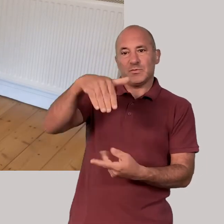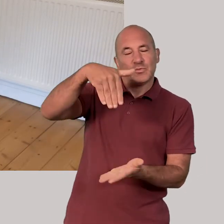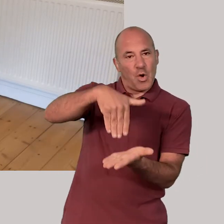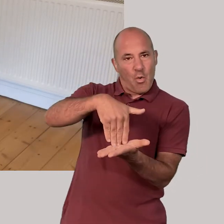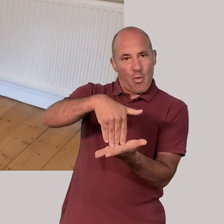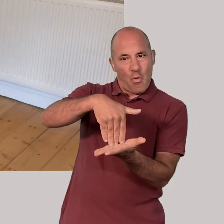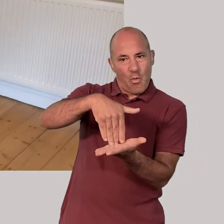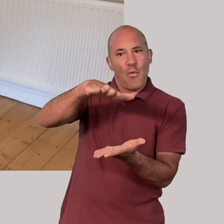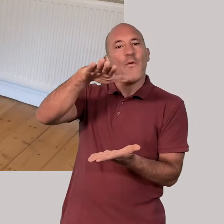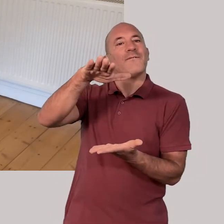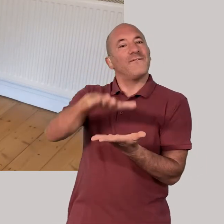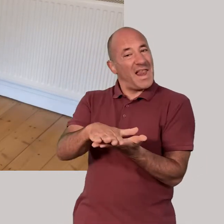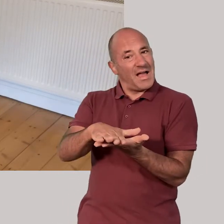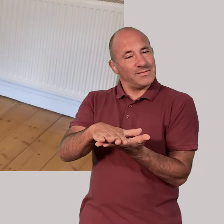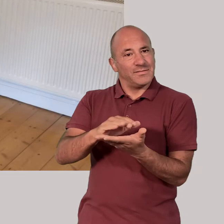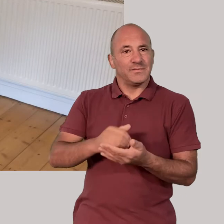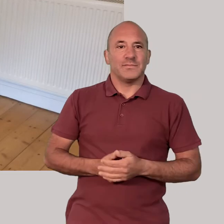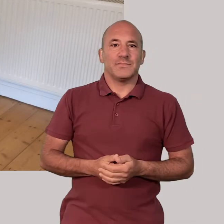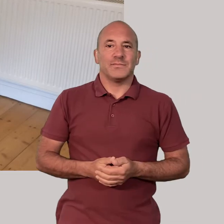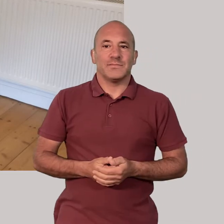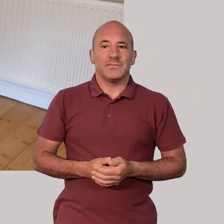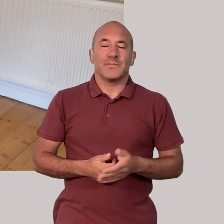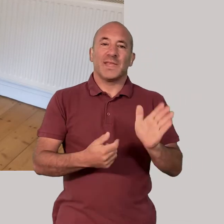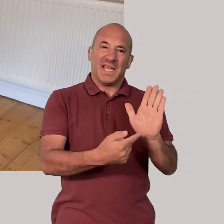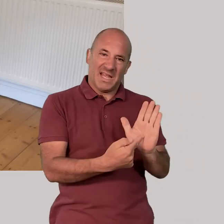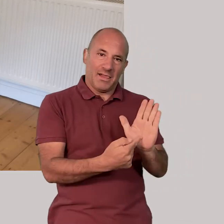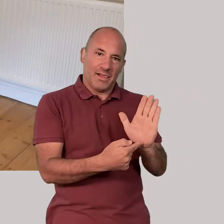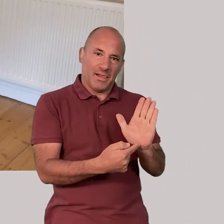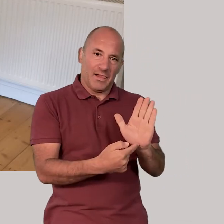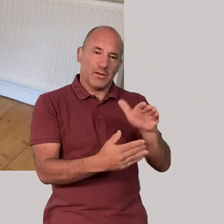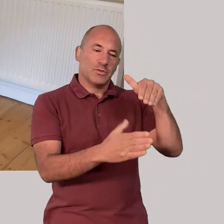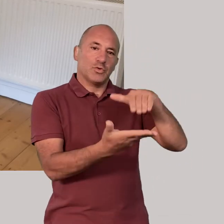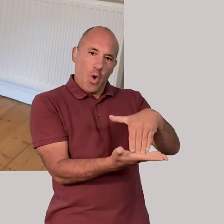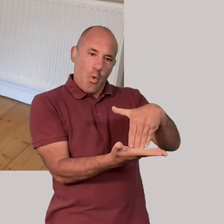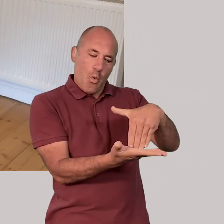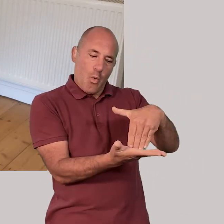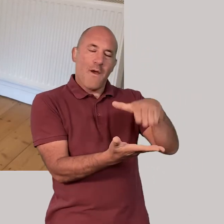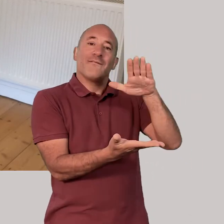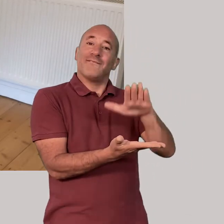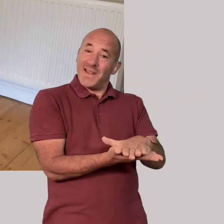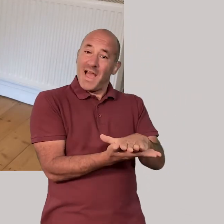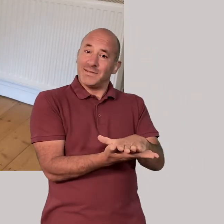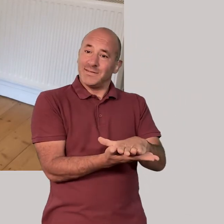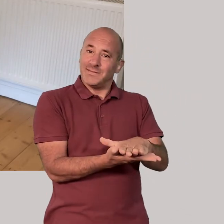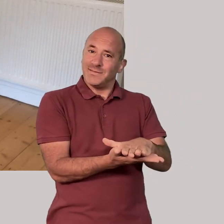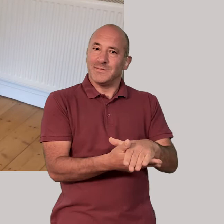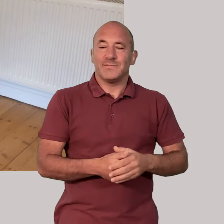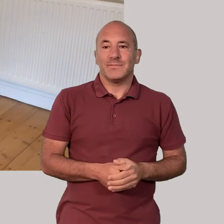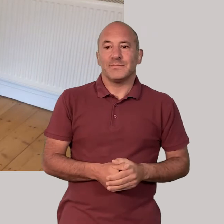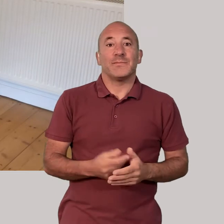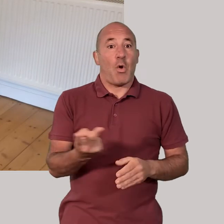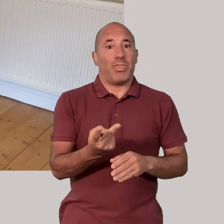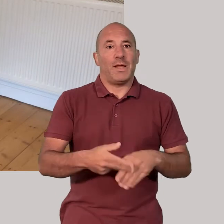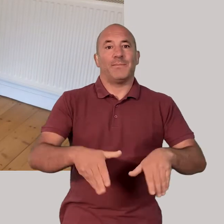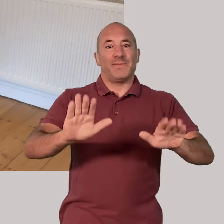Heel, toe, flat. Heel, toe,